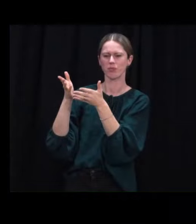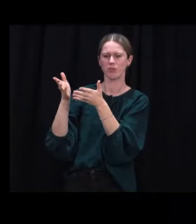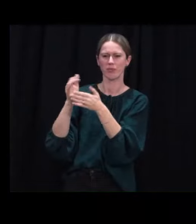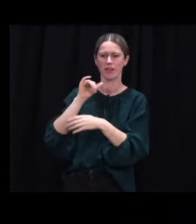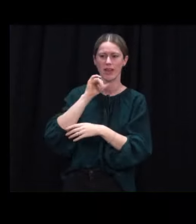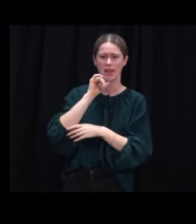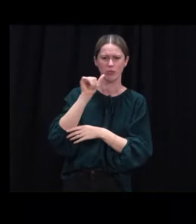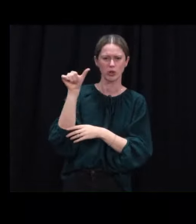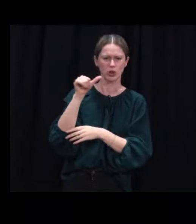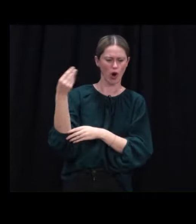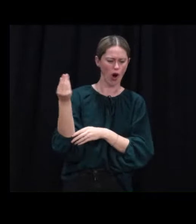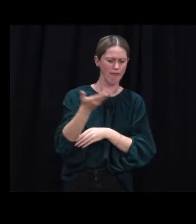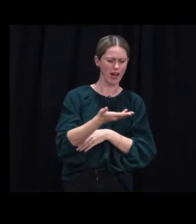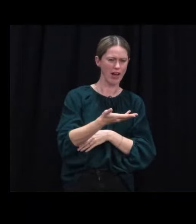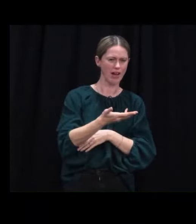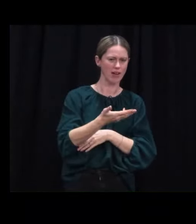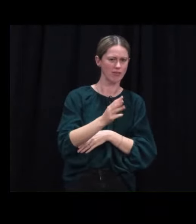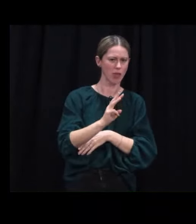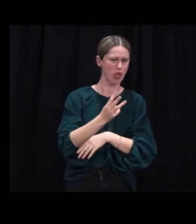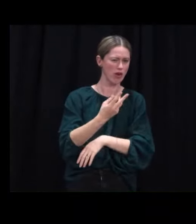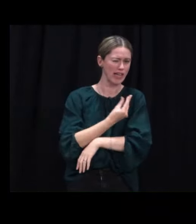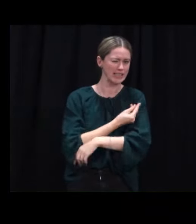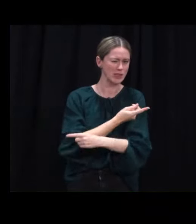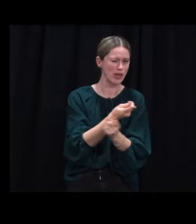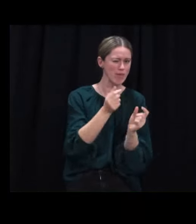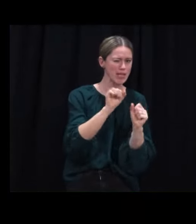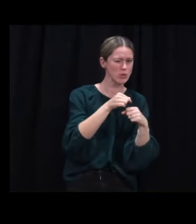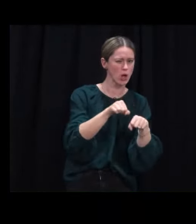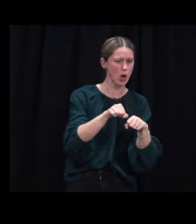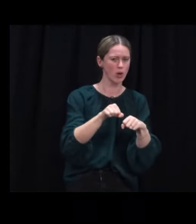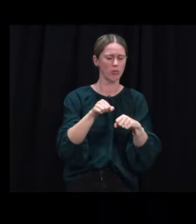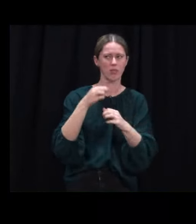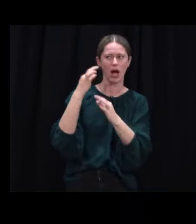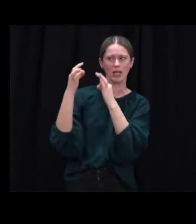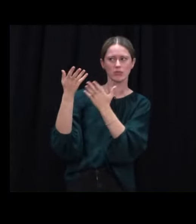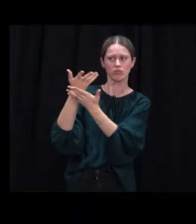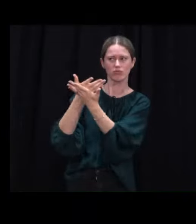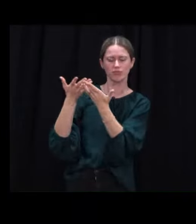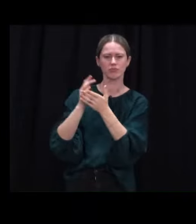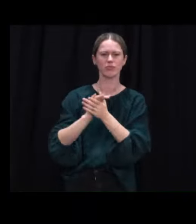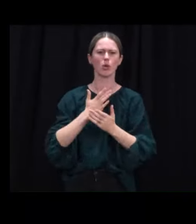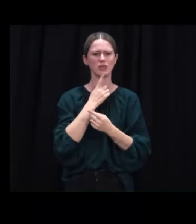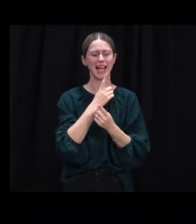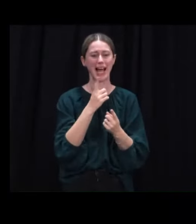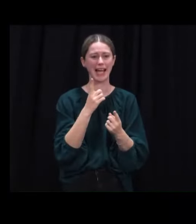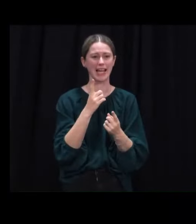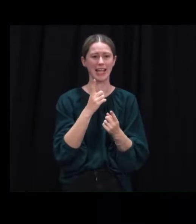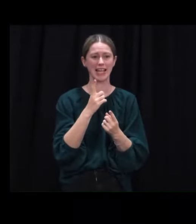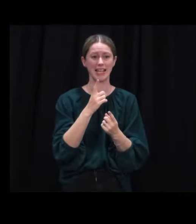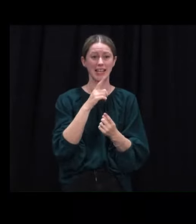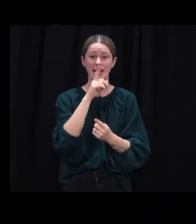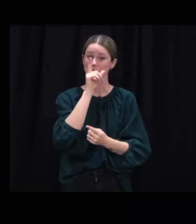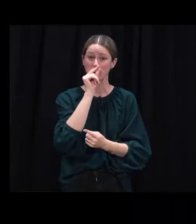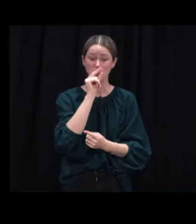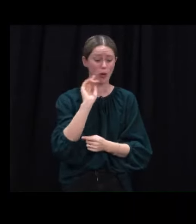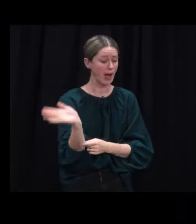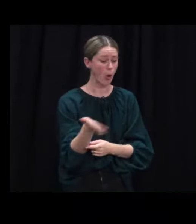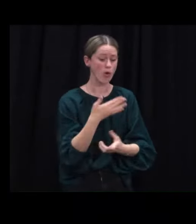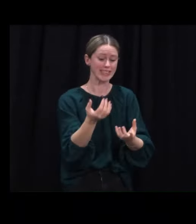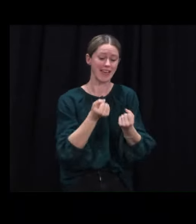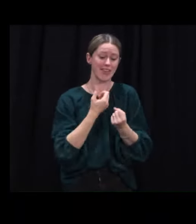not people are offered a further dose. Again, I just want to reiterate that it's still not clear that anybody missed out, and